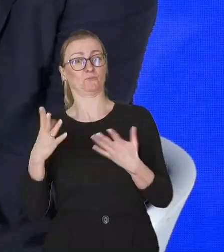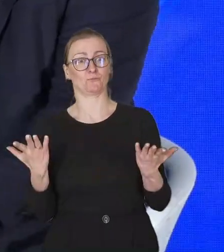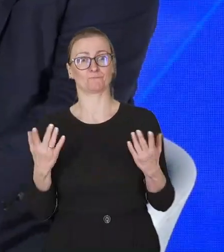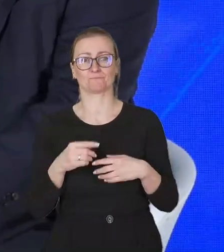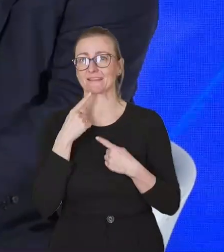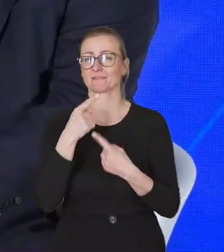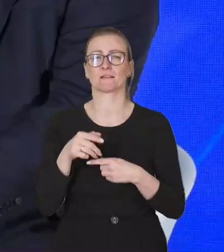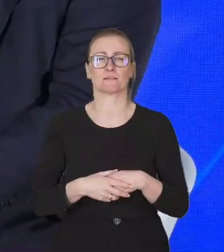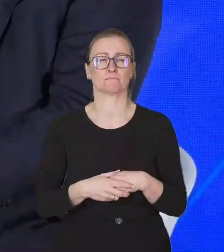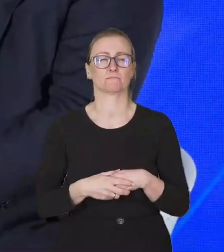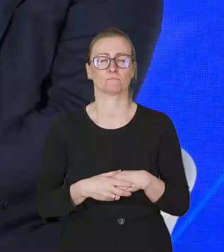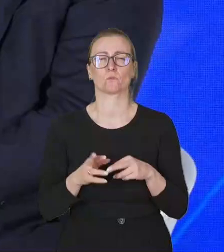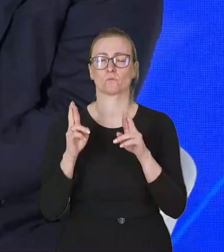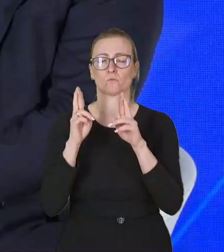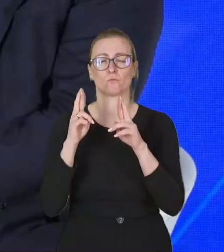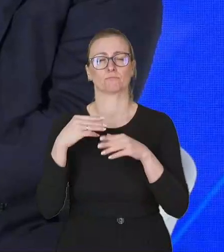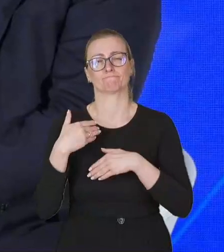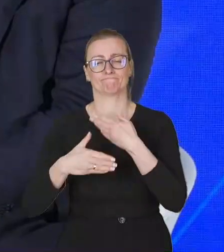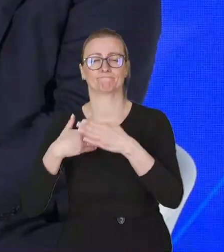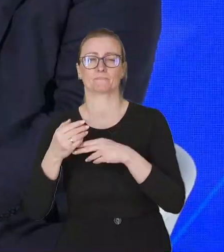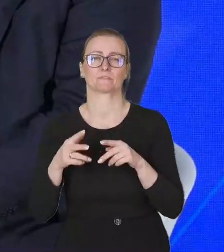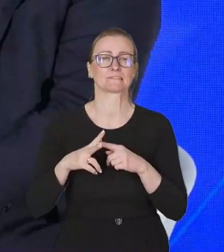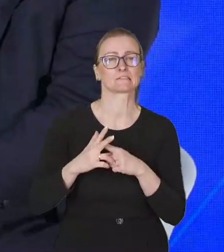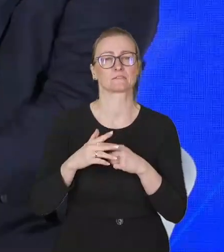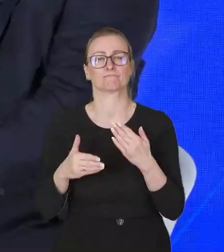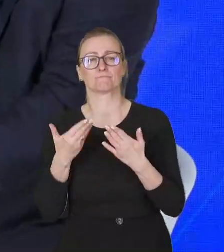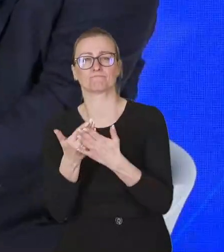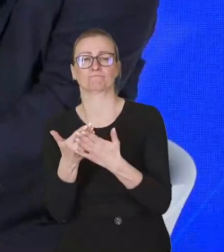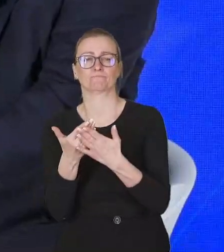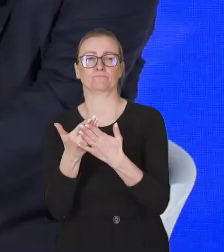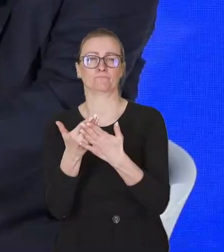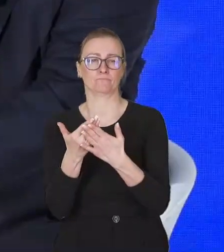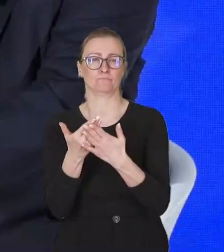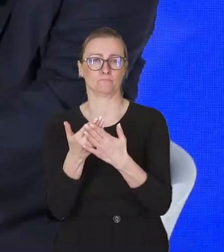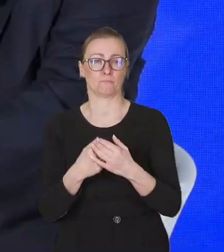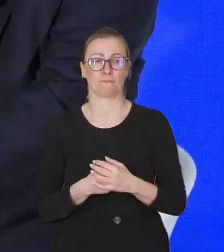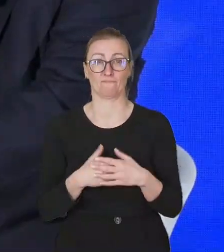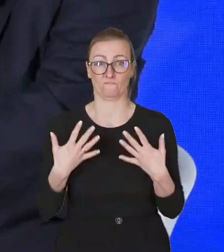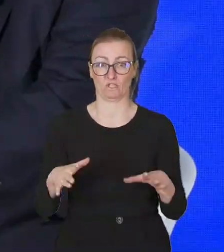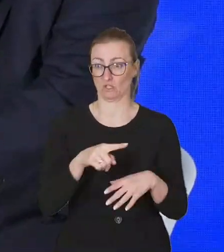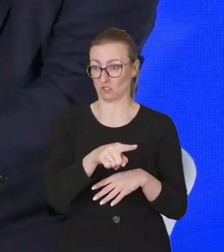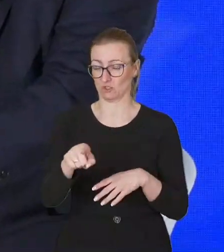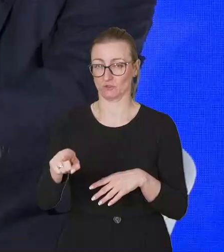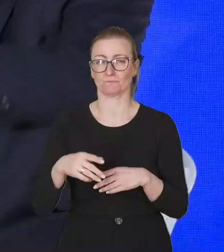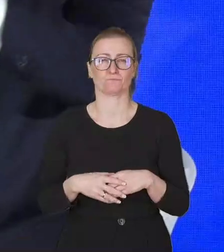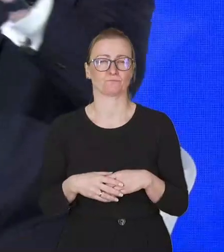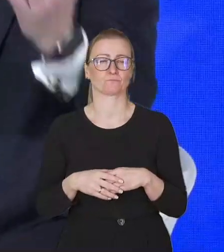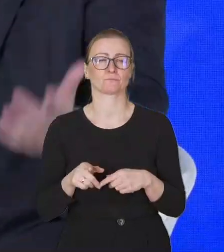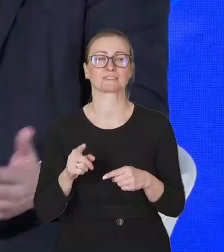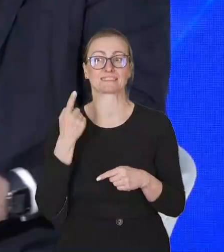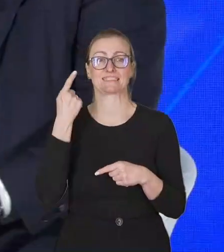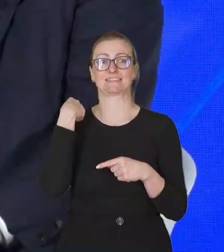That it's true, that is happening. With yesterday's publication of the competitiveness compass, with